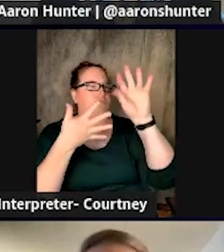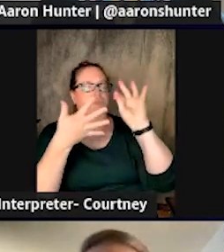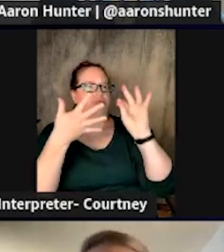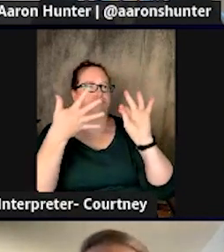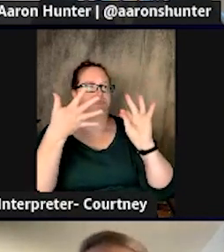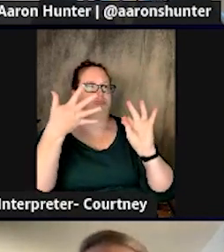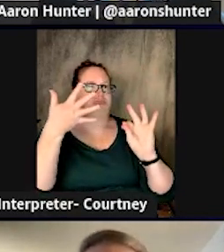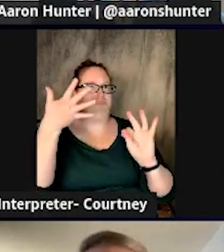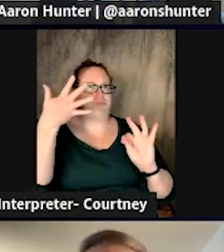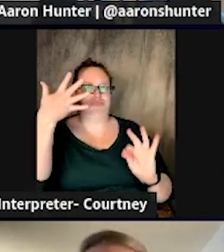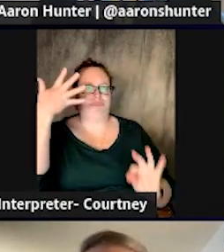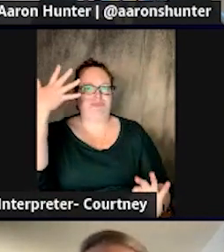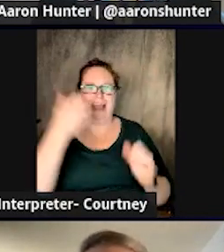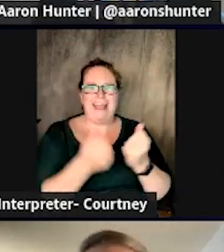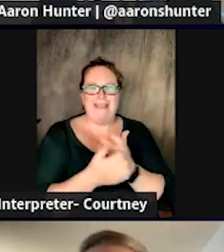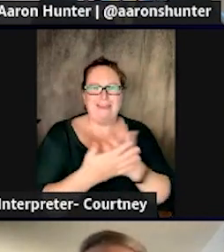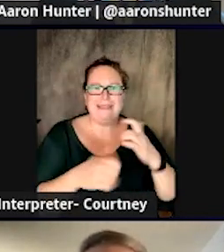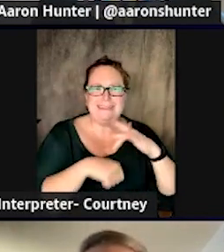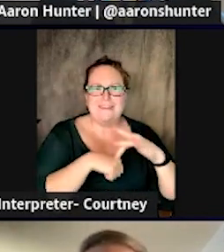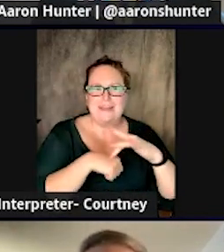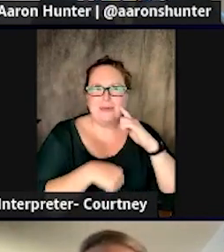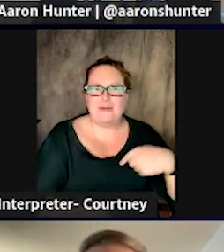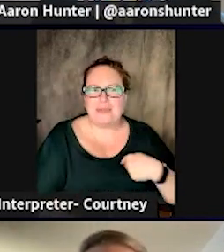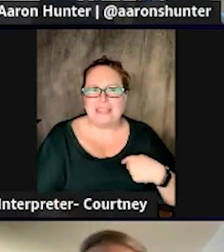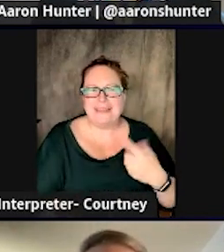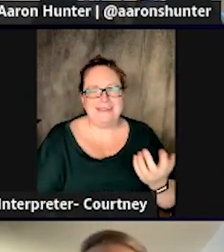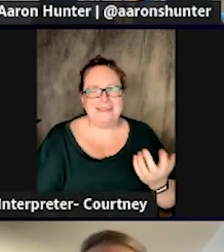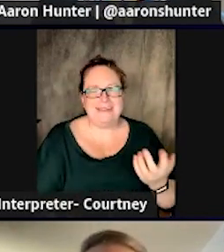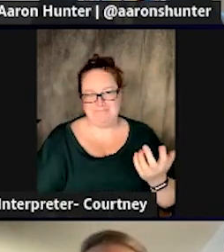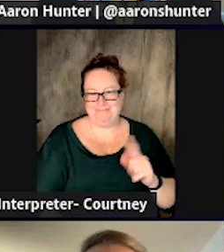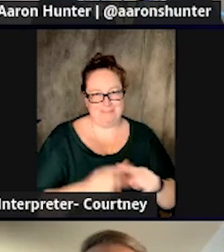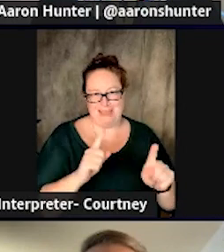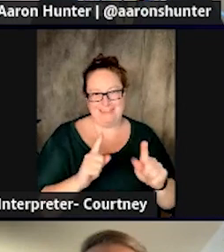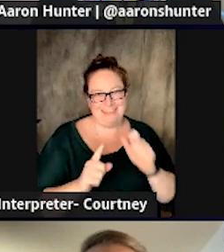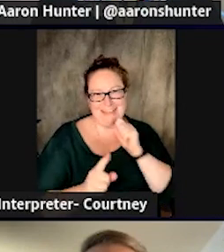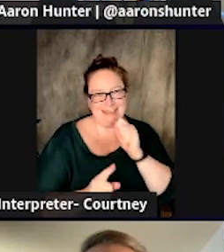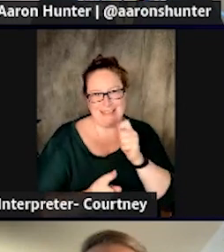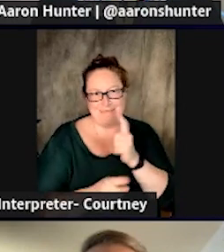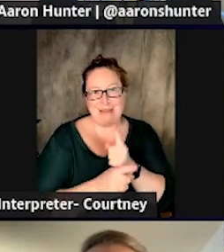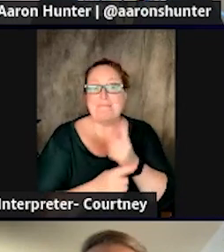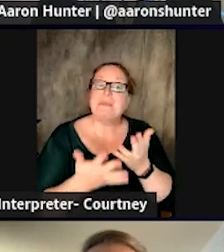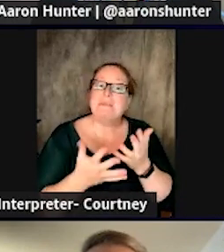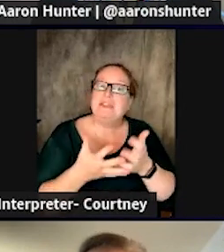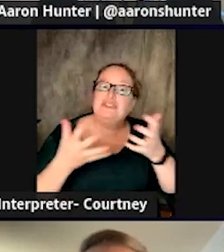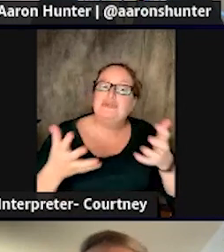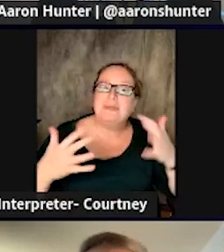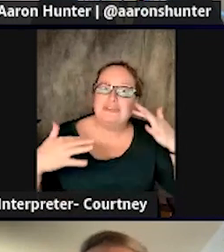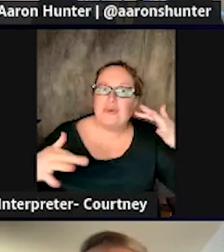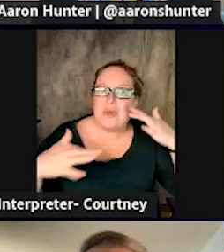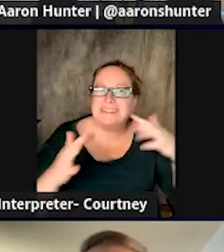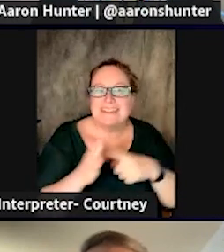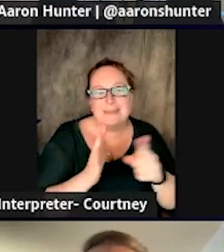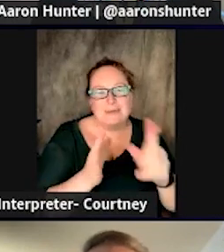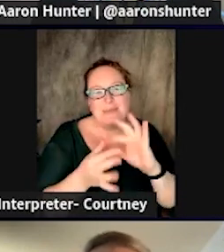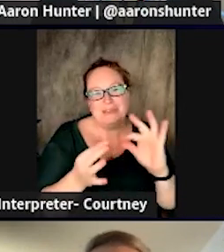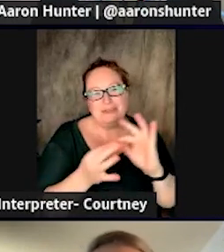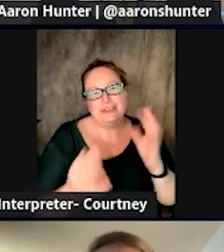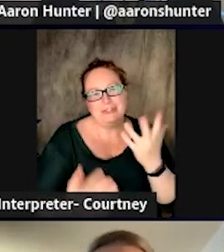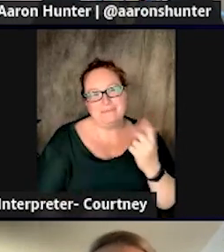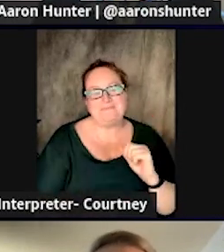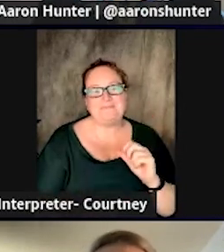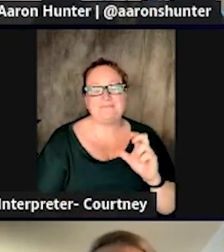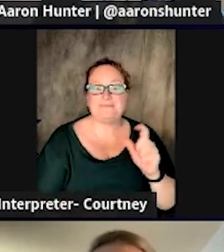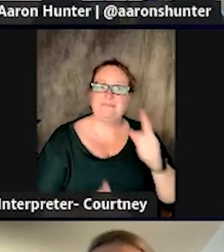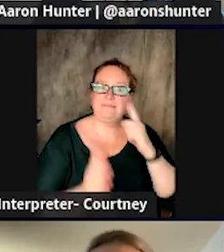me? And it's maybe that's not the right, I guess there might be too much noise, I guess, as you kind of called out. So I keep